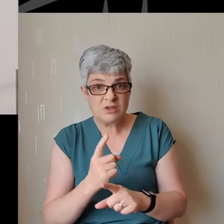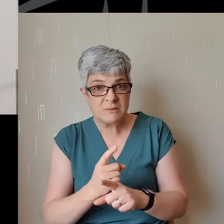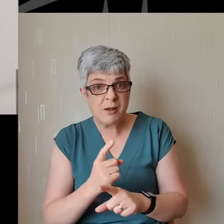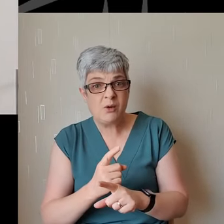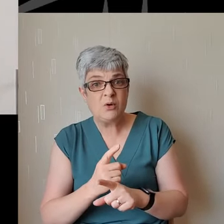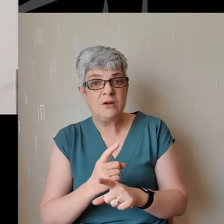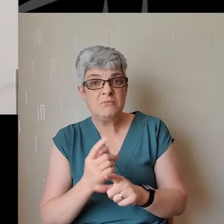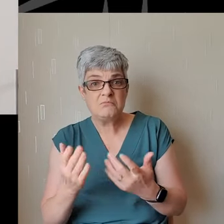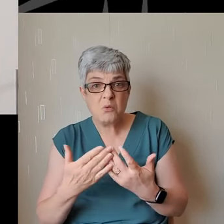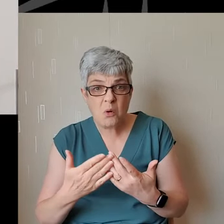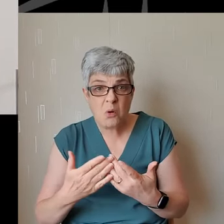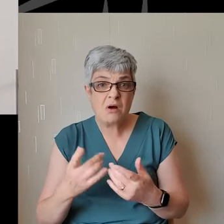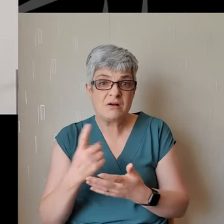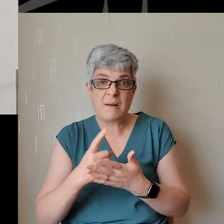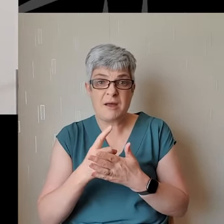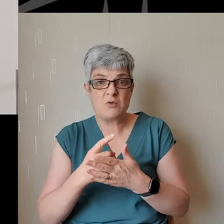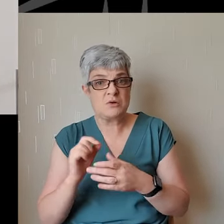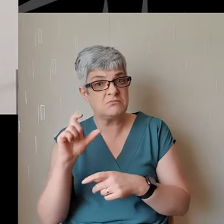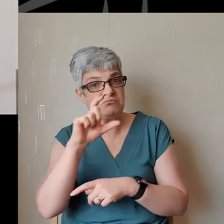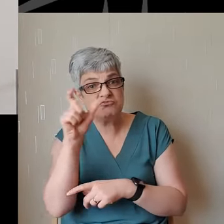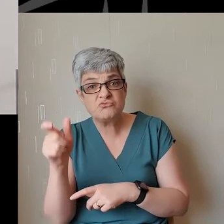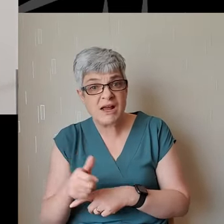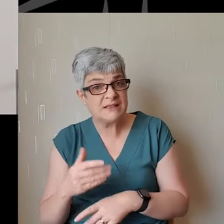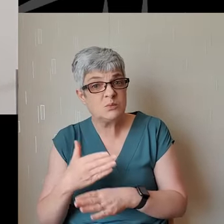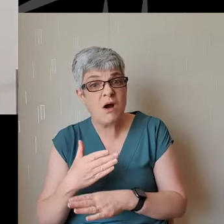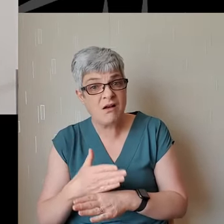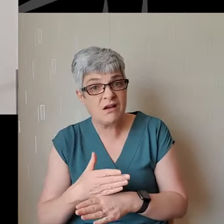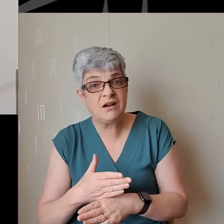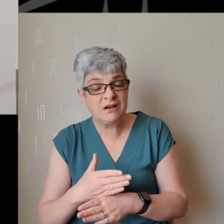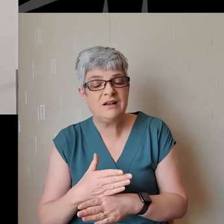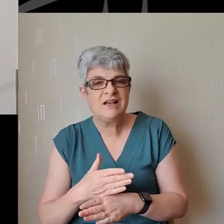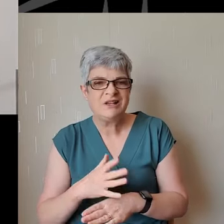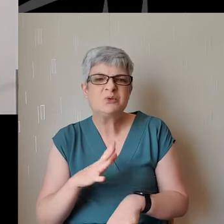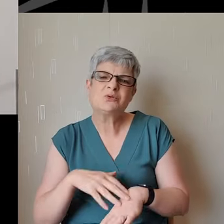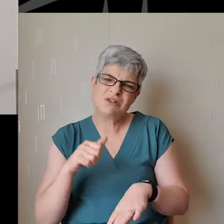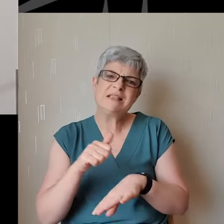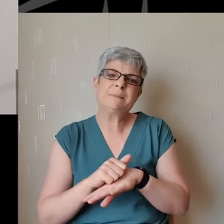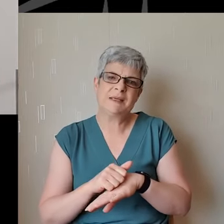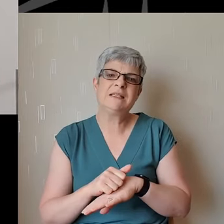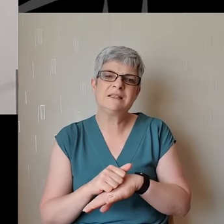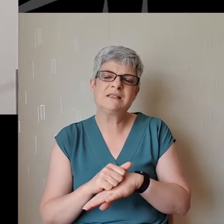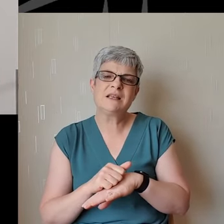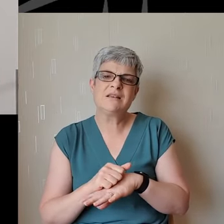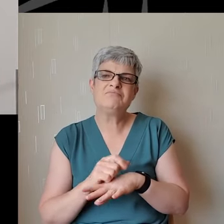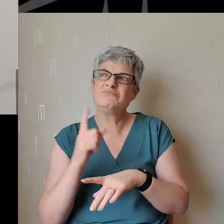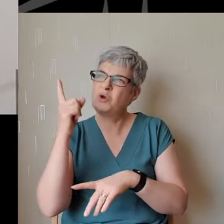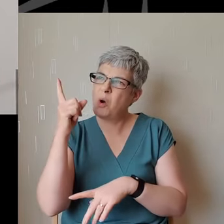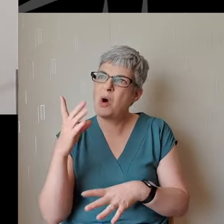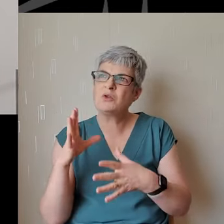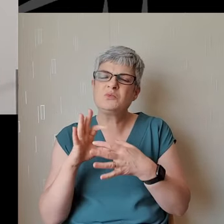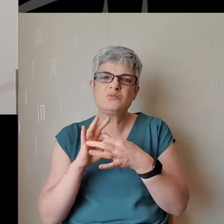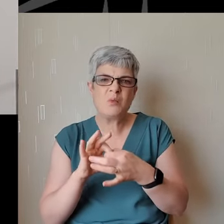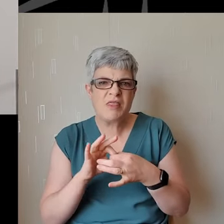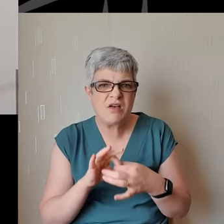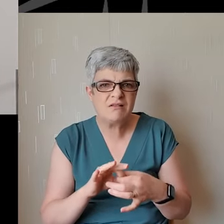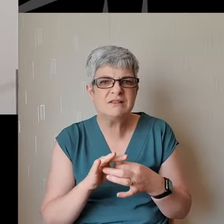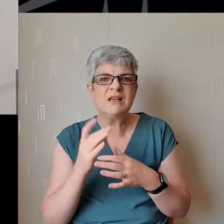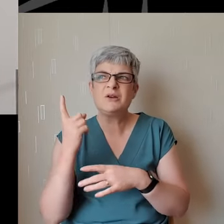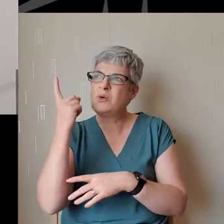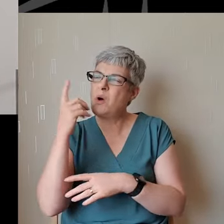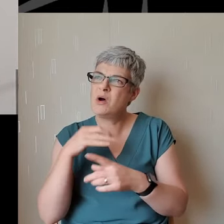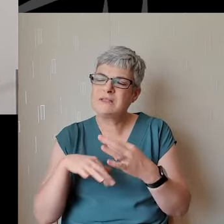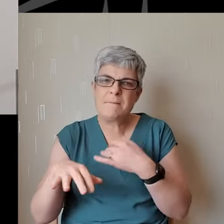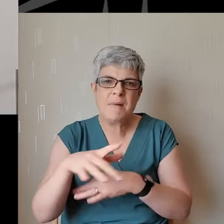more about the work of Christ. And Christmas, in terms of God with us and God among us and the birth of Jesus, is